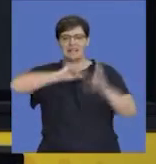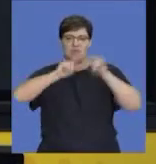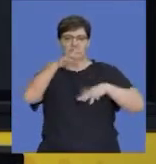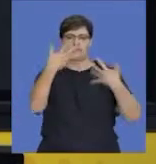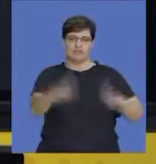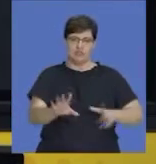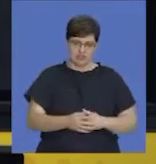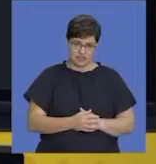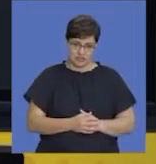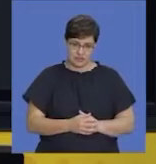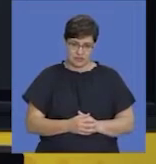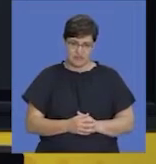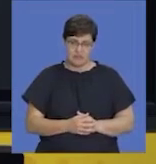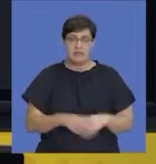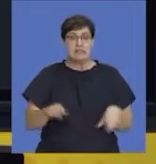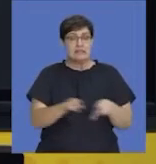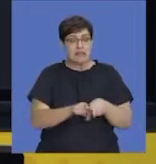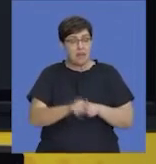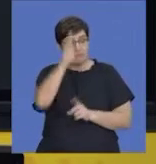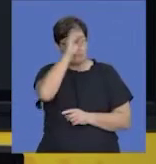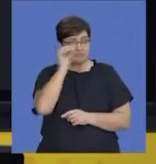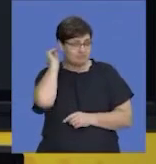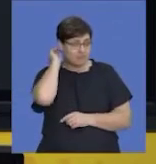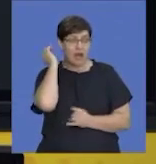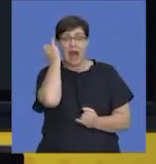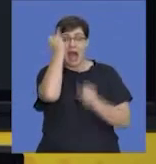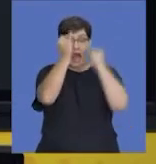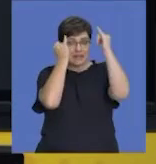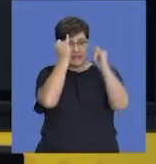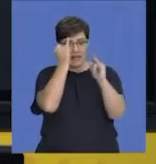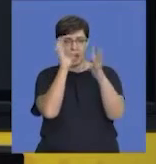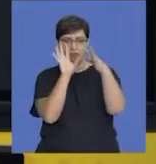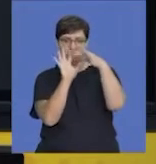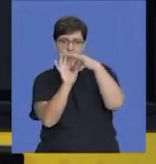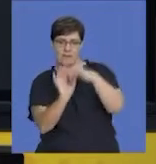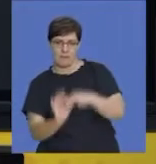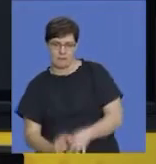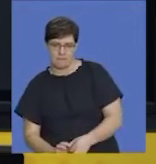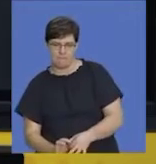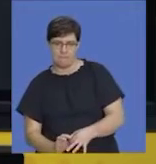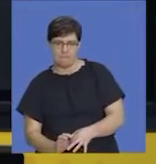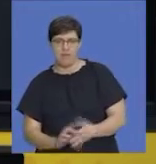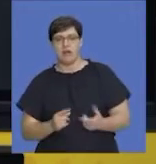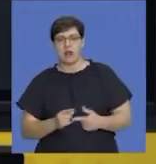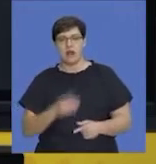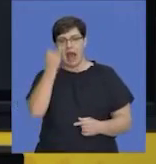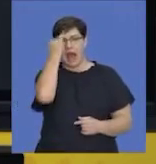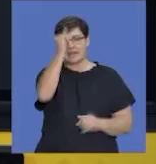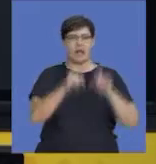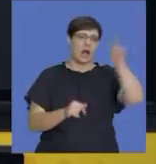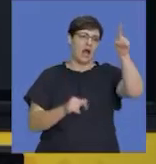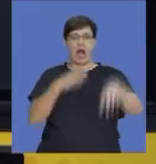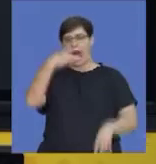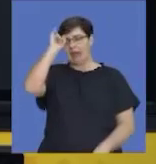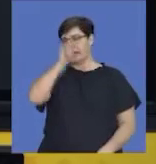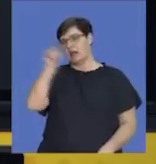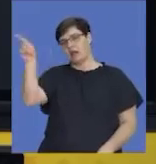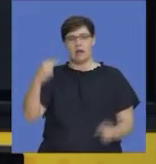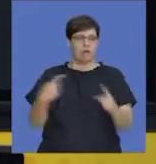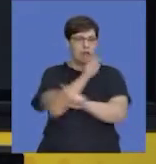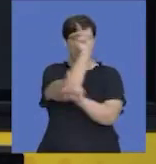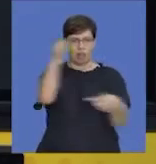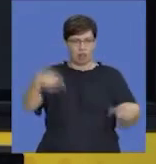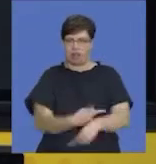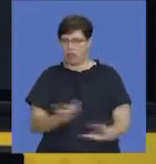that you can relate to, but also remember that your ideas must flow. You can't suddenly pick ideas from all over the